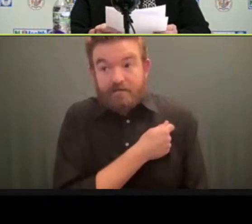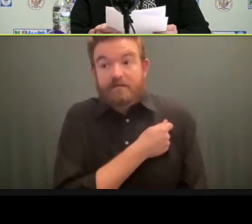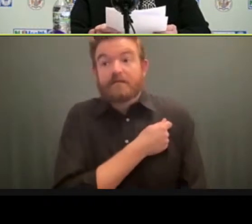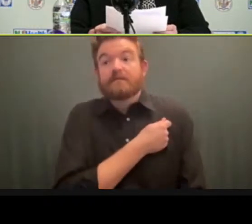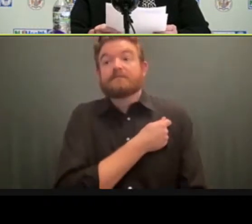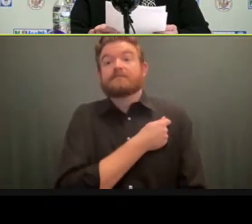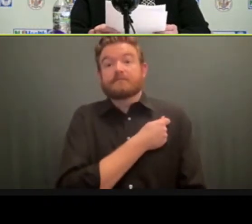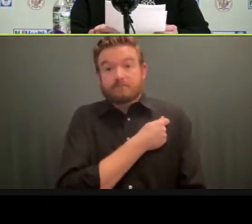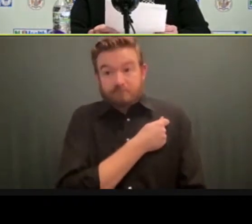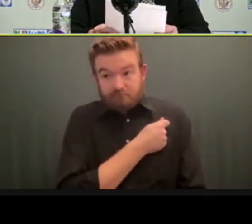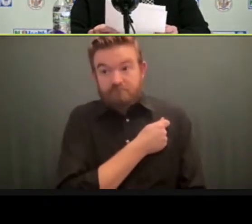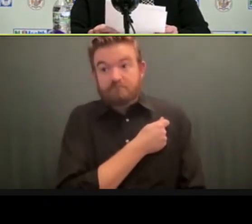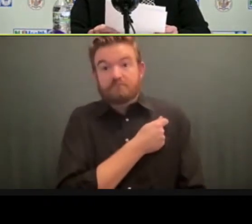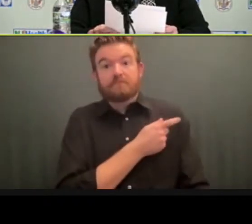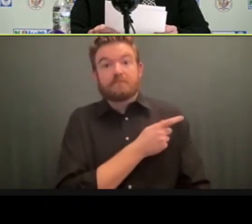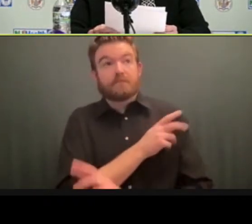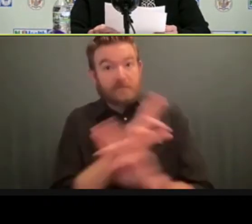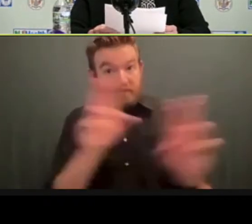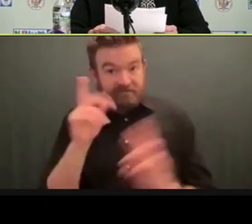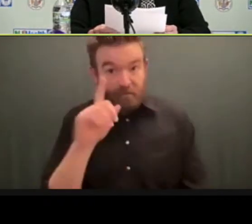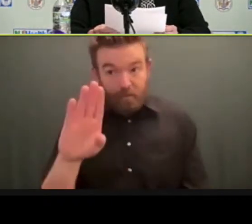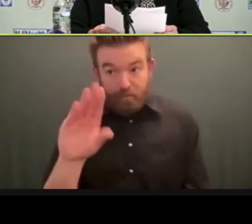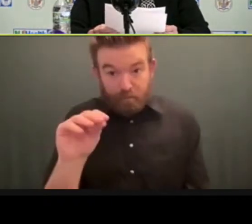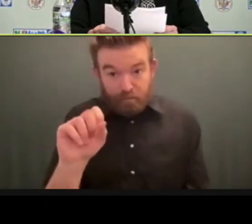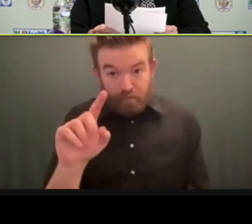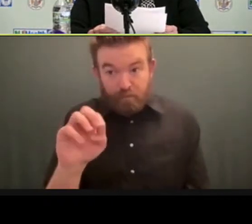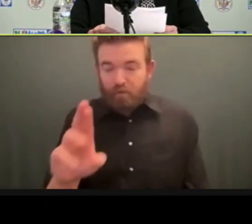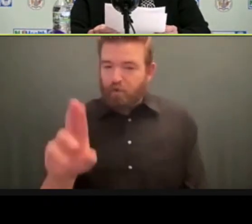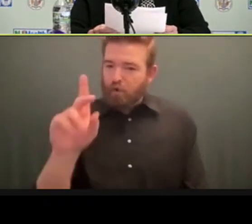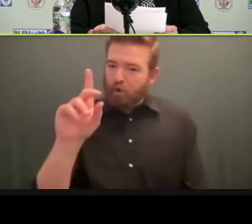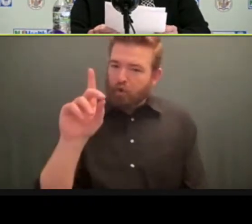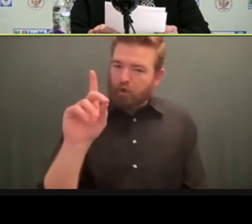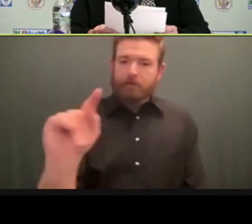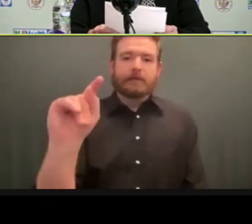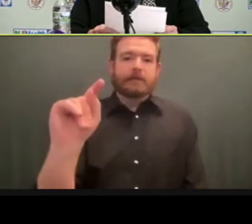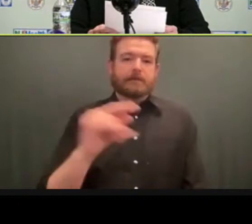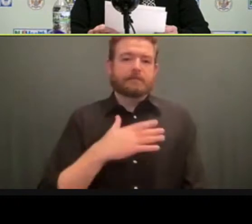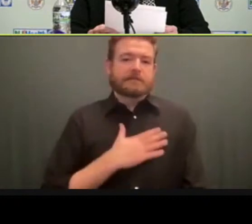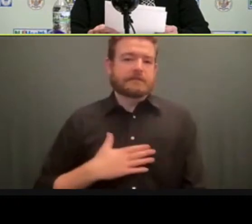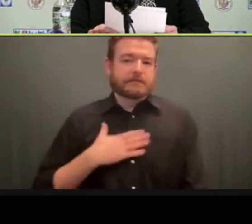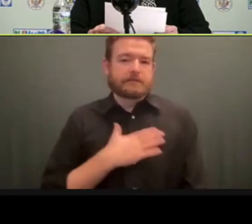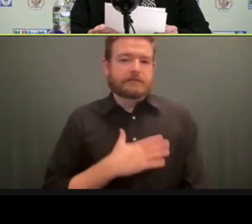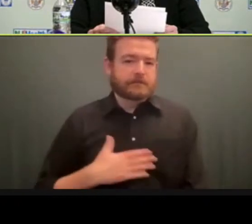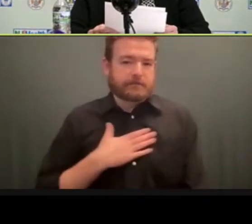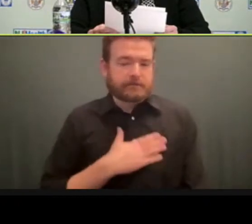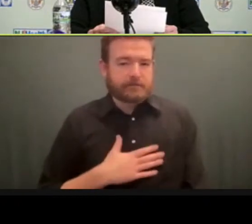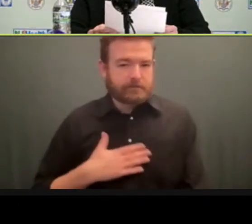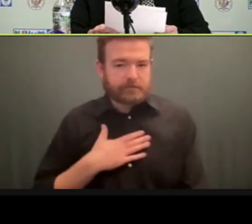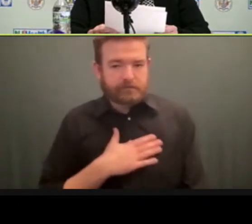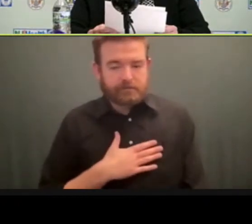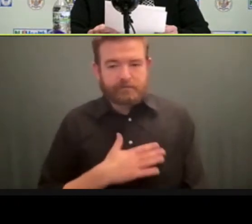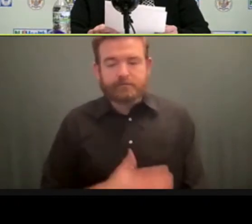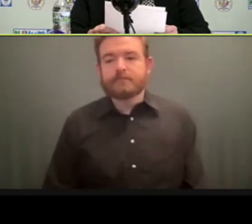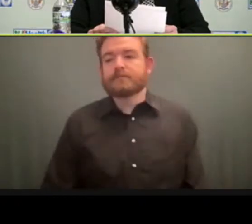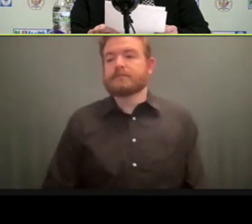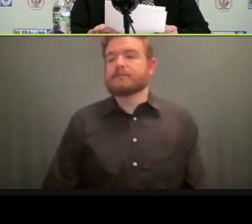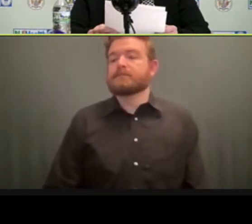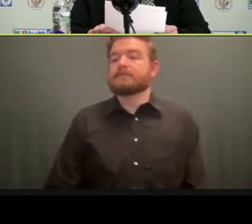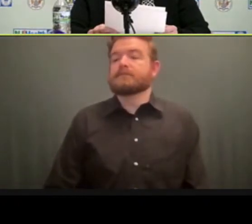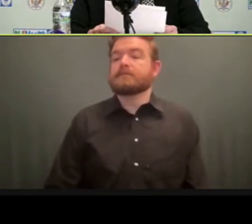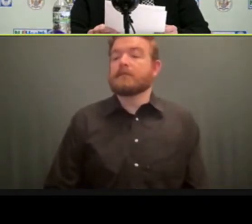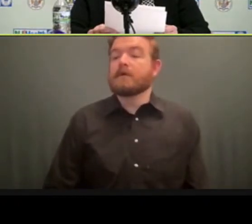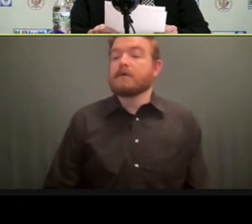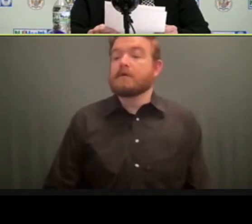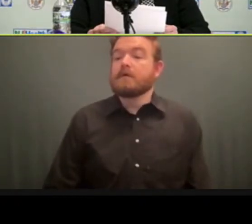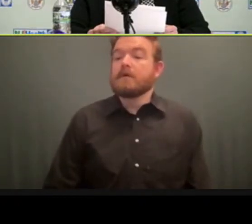months ago, please get a booster shot as soon as possible. Only 45% of eligible New Jerseyans